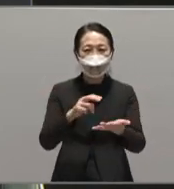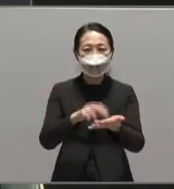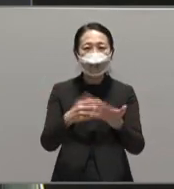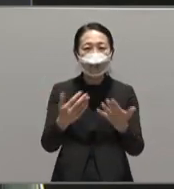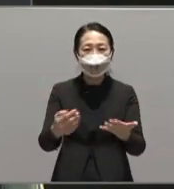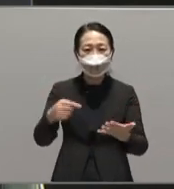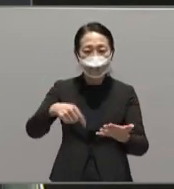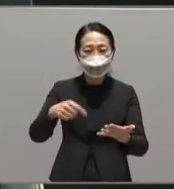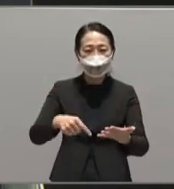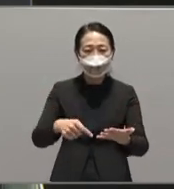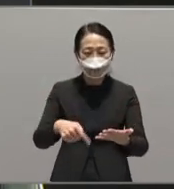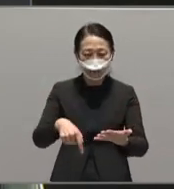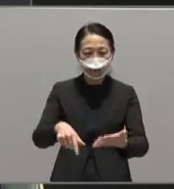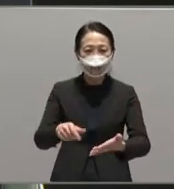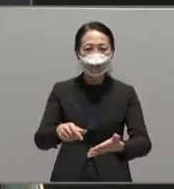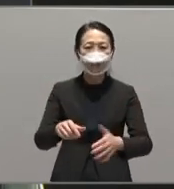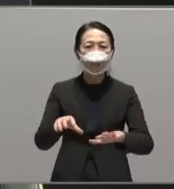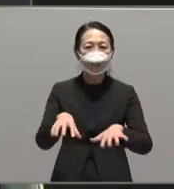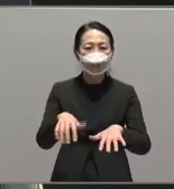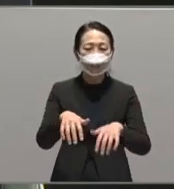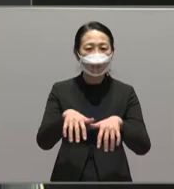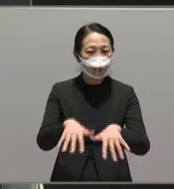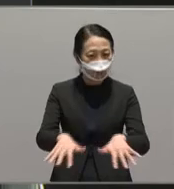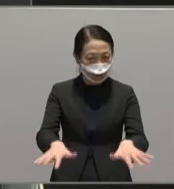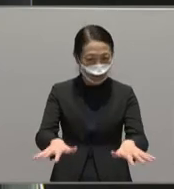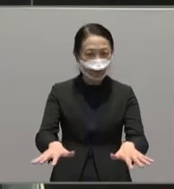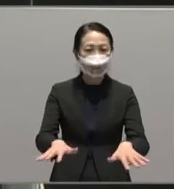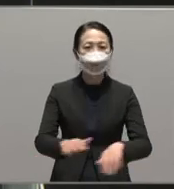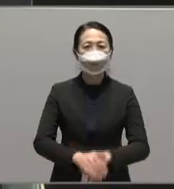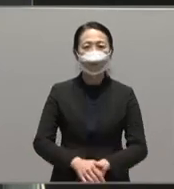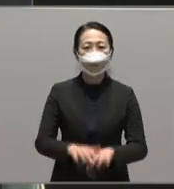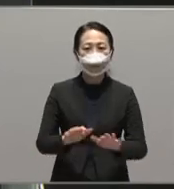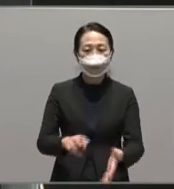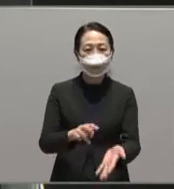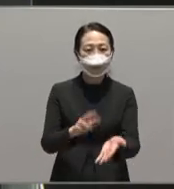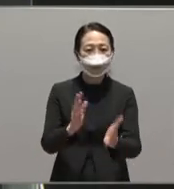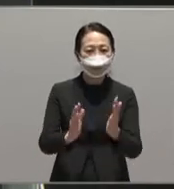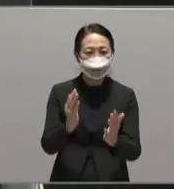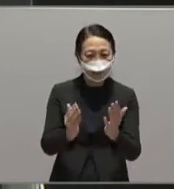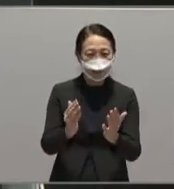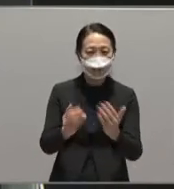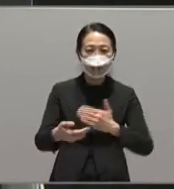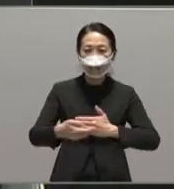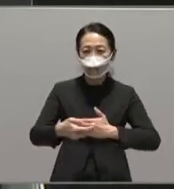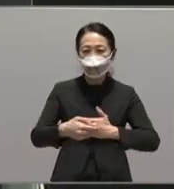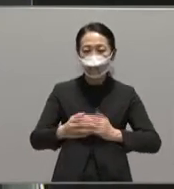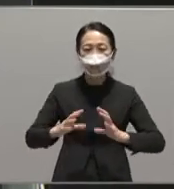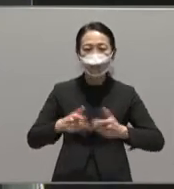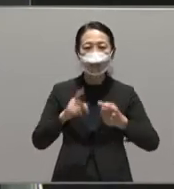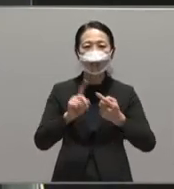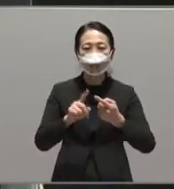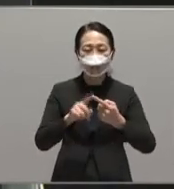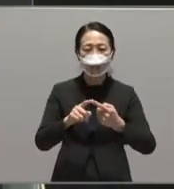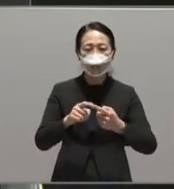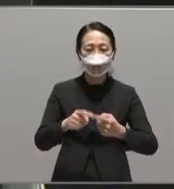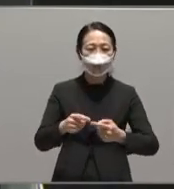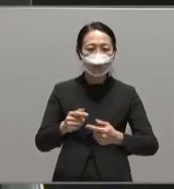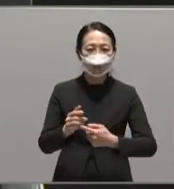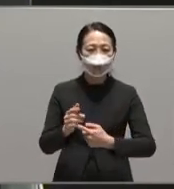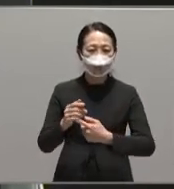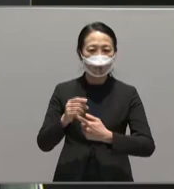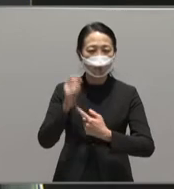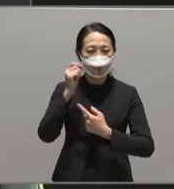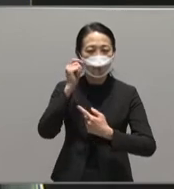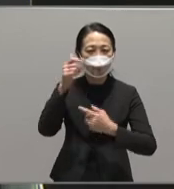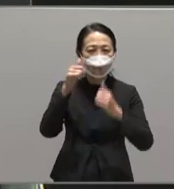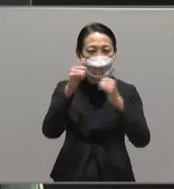Forest bathing, Shinrin-yoku, is now firmly established within medicine, thanks to your efforts.